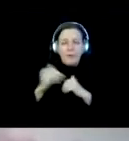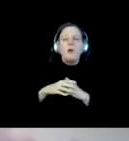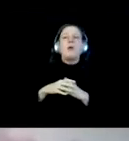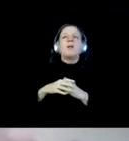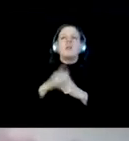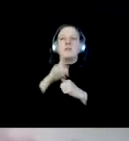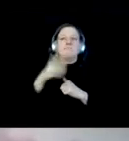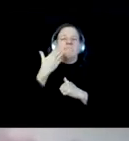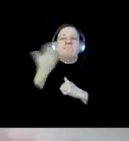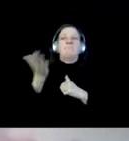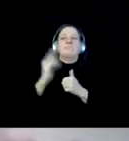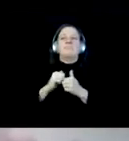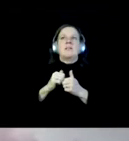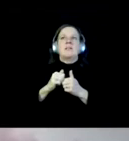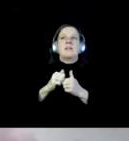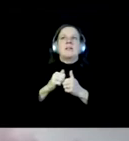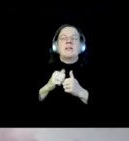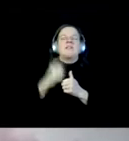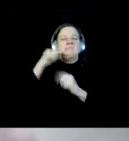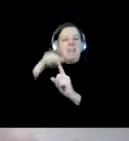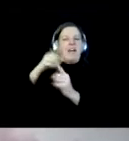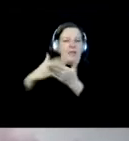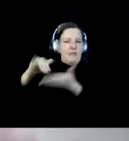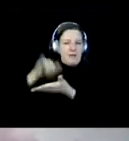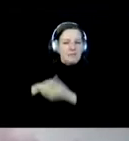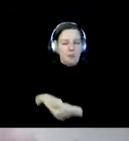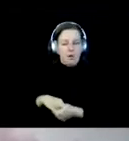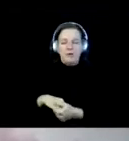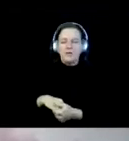like, I think that's part of it, and the kind of